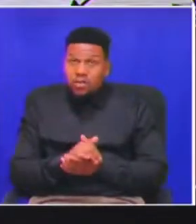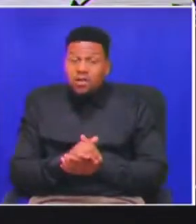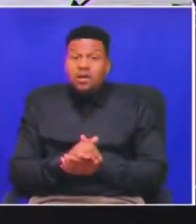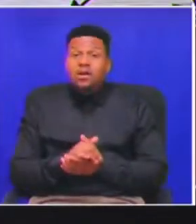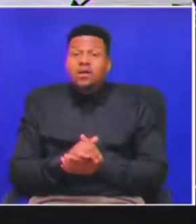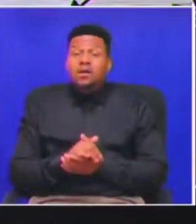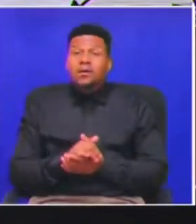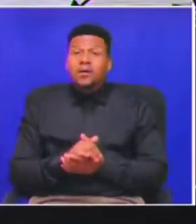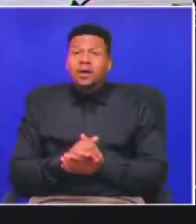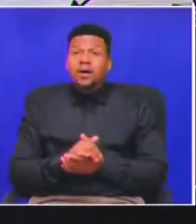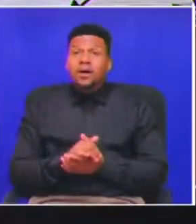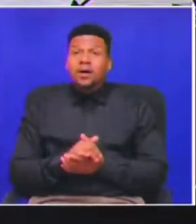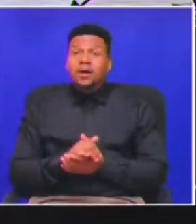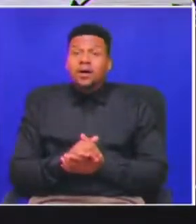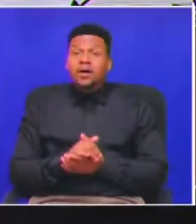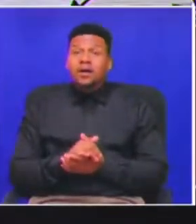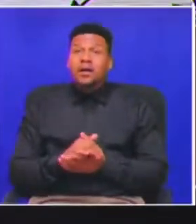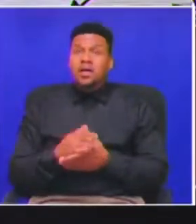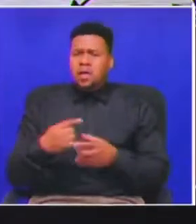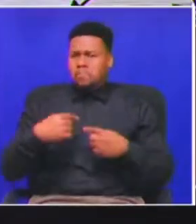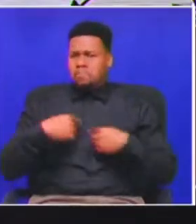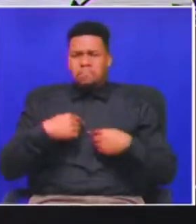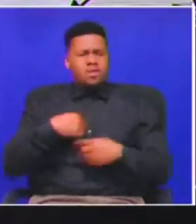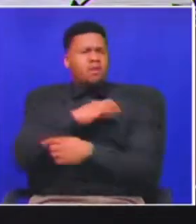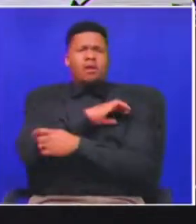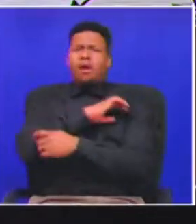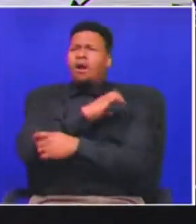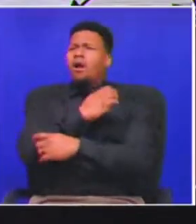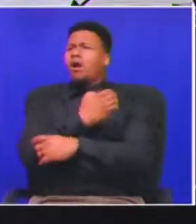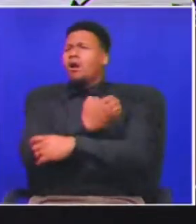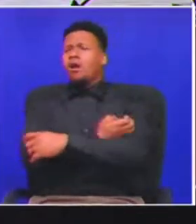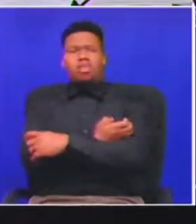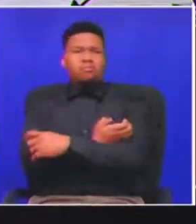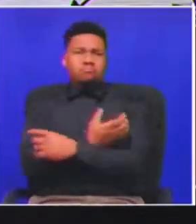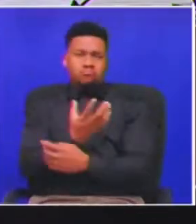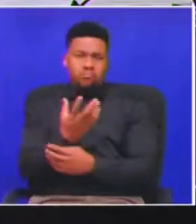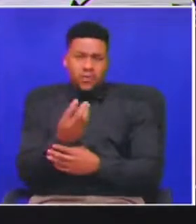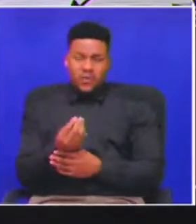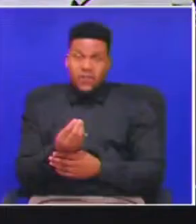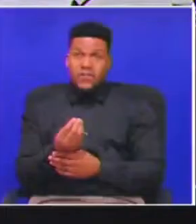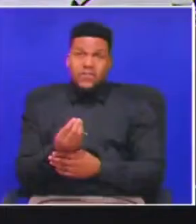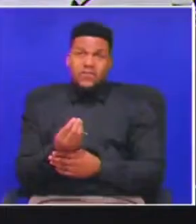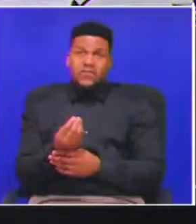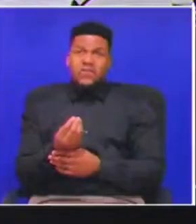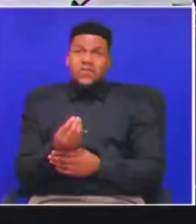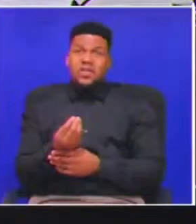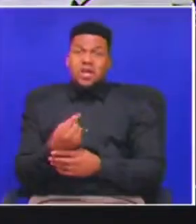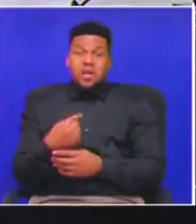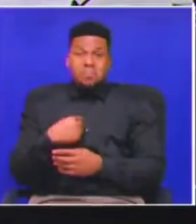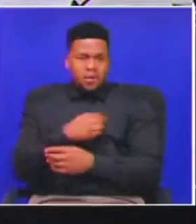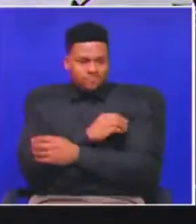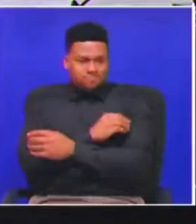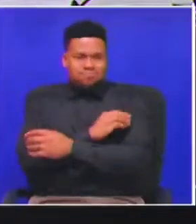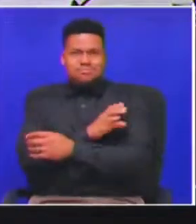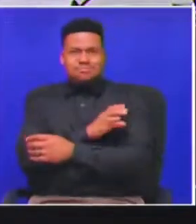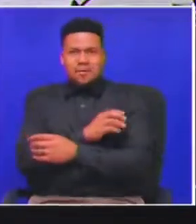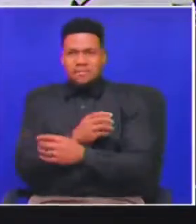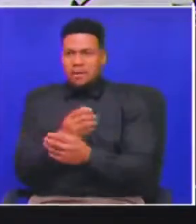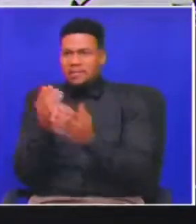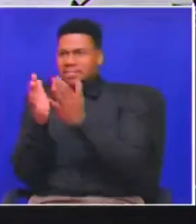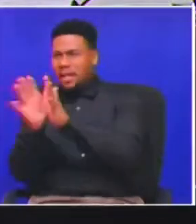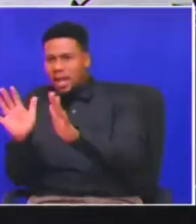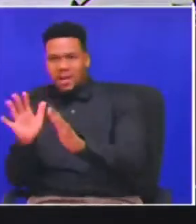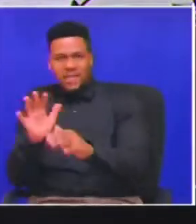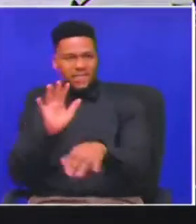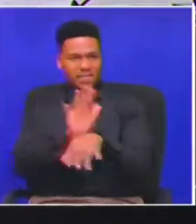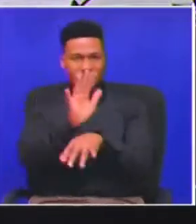because I become so energized. I will hold up to 10, 15 meetings, and